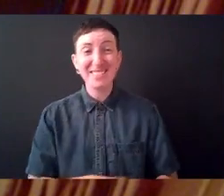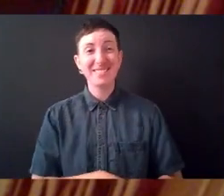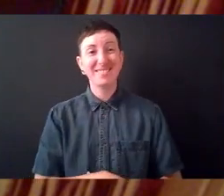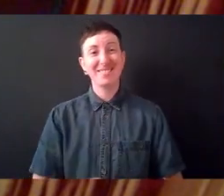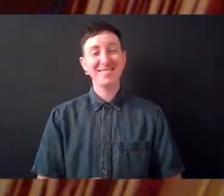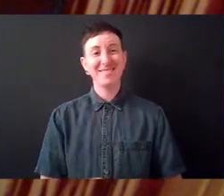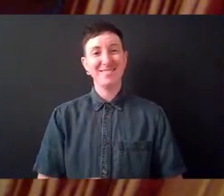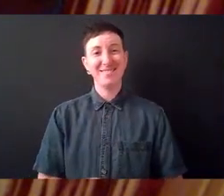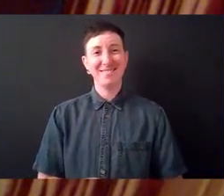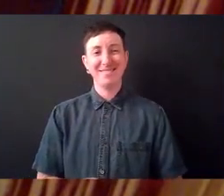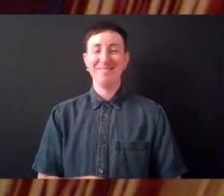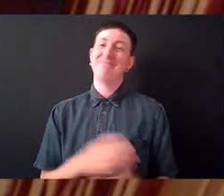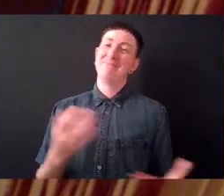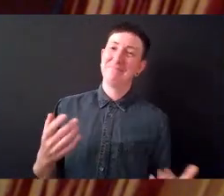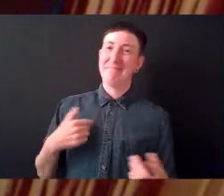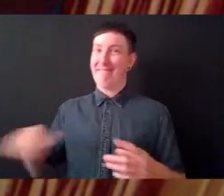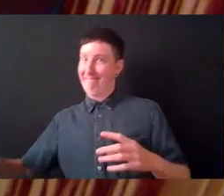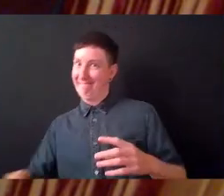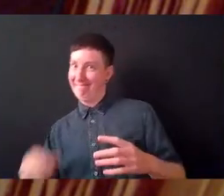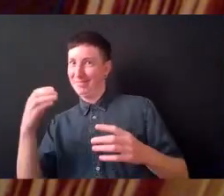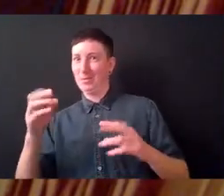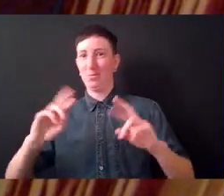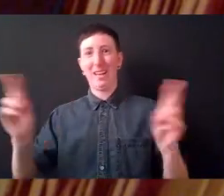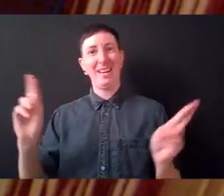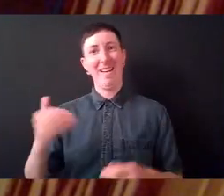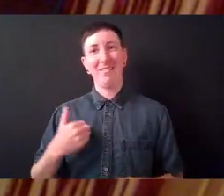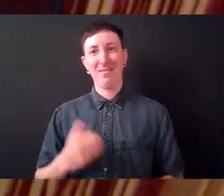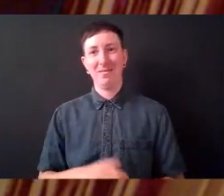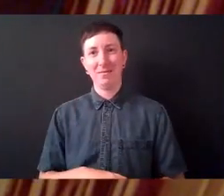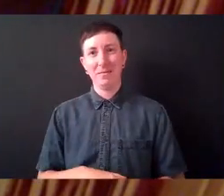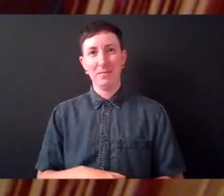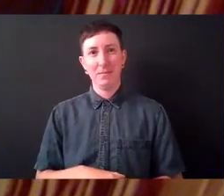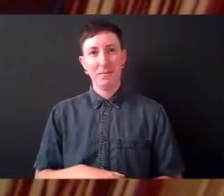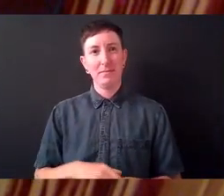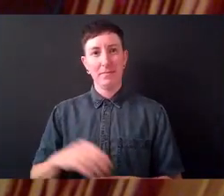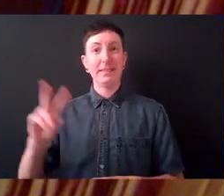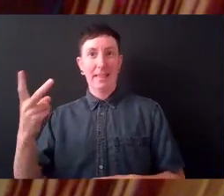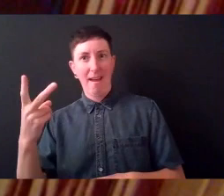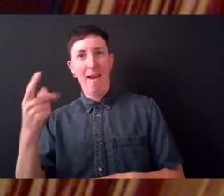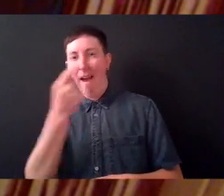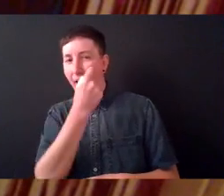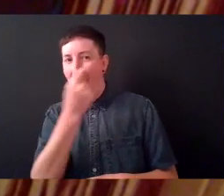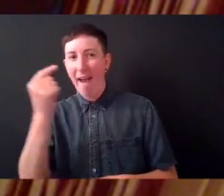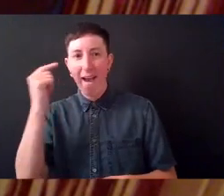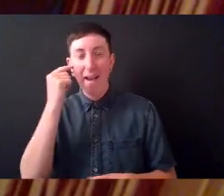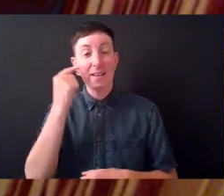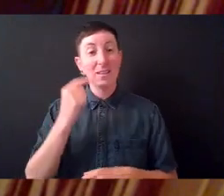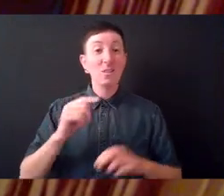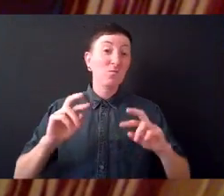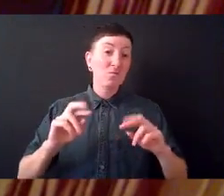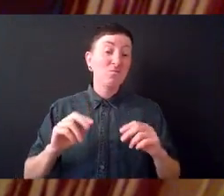Off camera, I made a second one. So now we're all set to give our little friend some googly eyes.